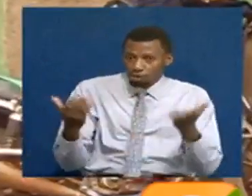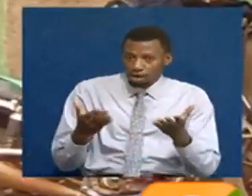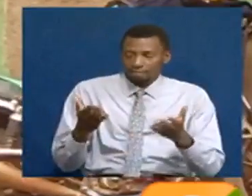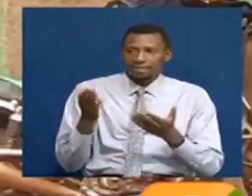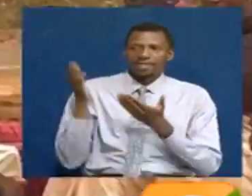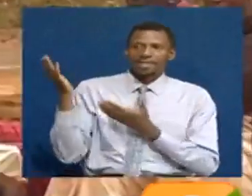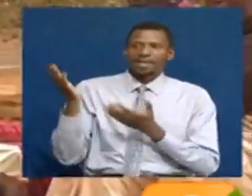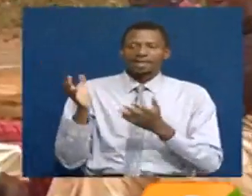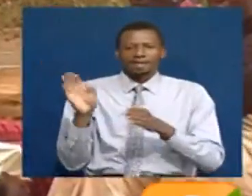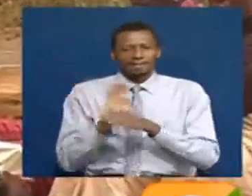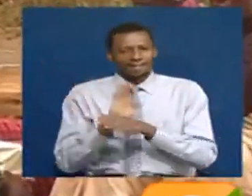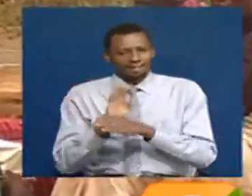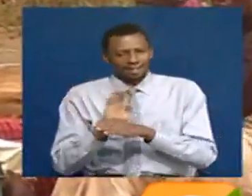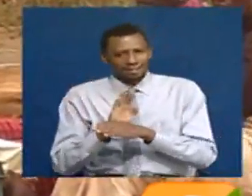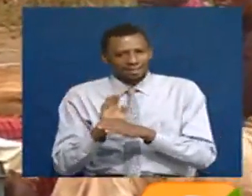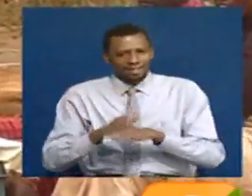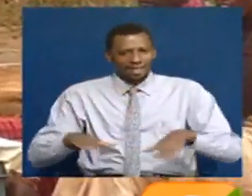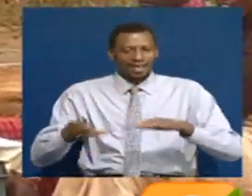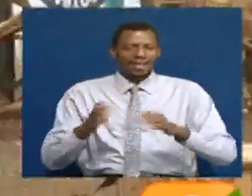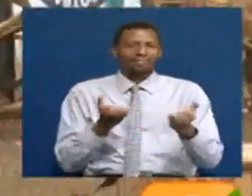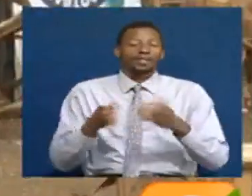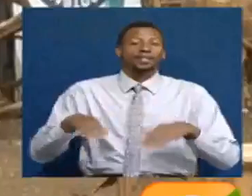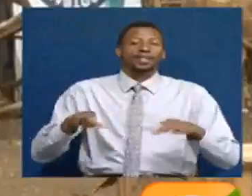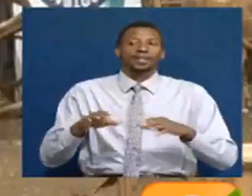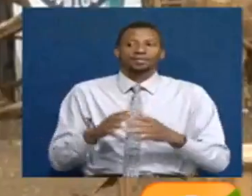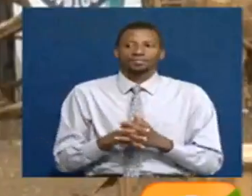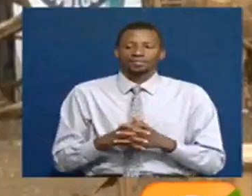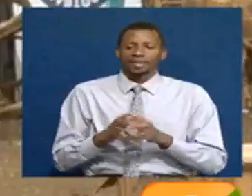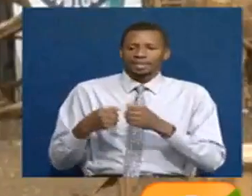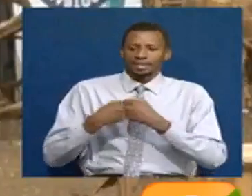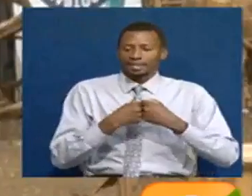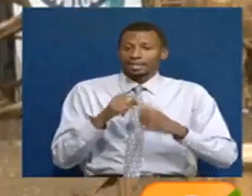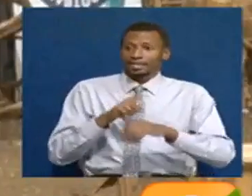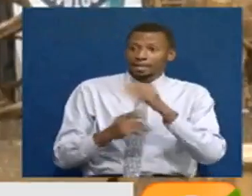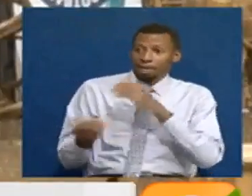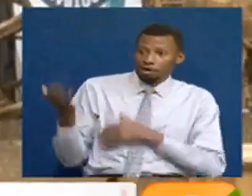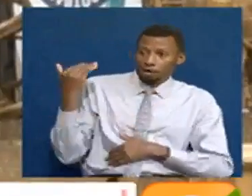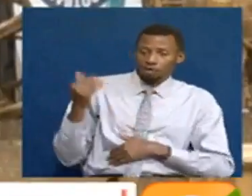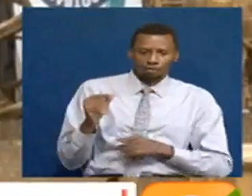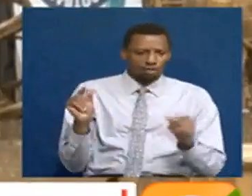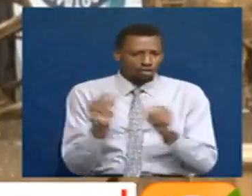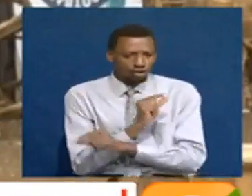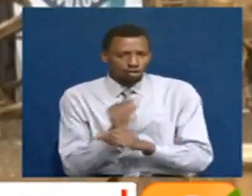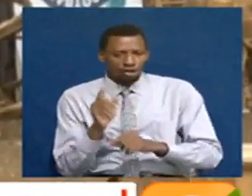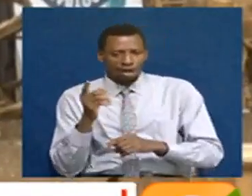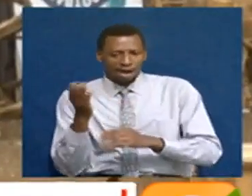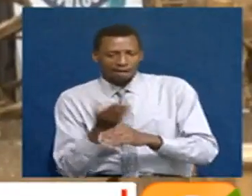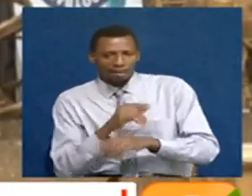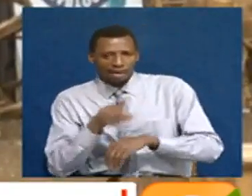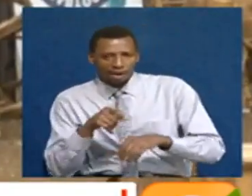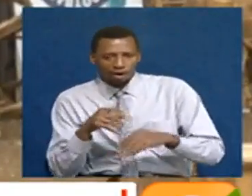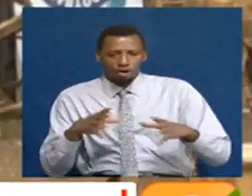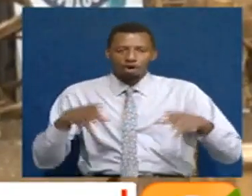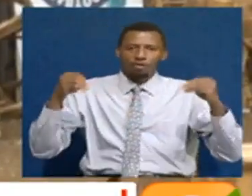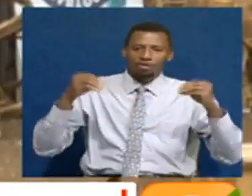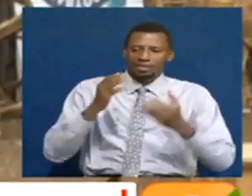is the busiest it has been in a long while. Changamoto ya kitambo ilikuwa kila baada ya nusu saa, stima imepotea. Saa ingine